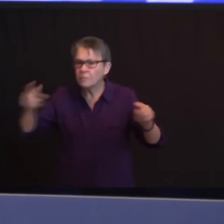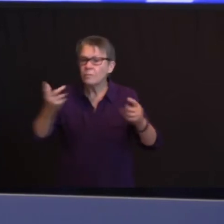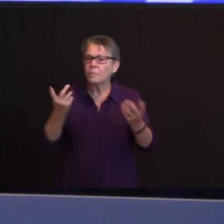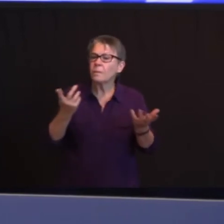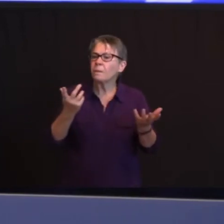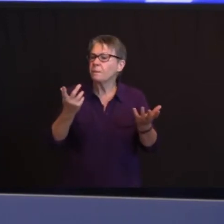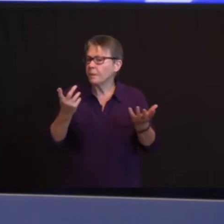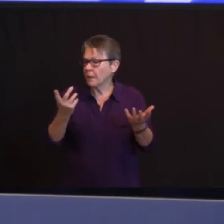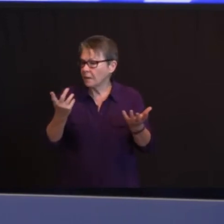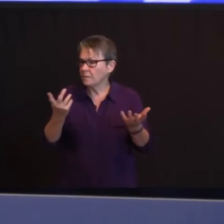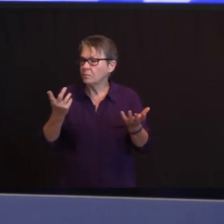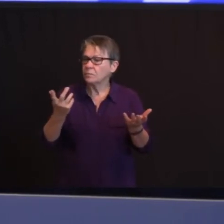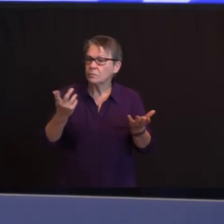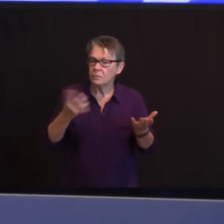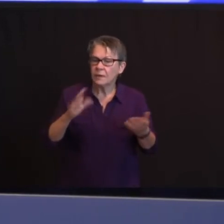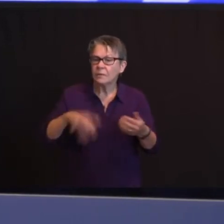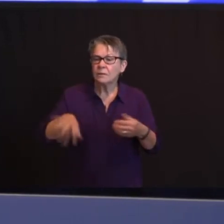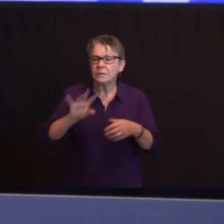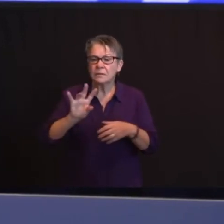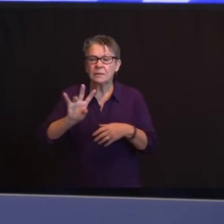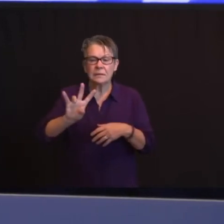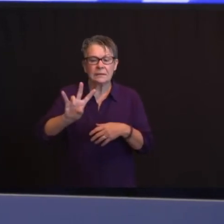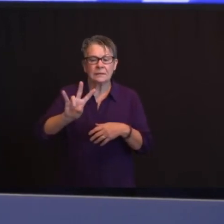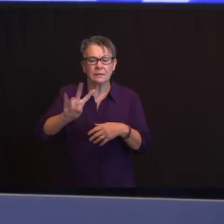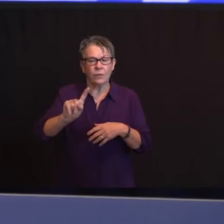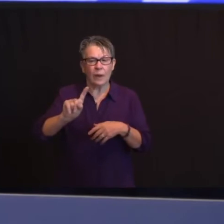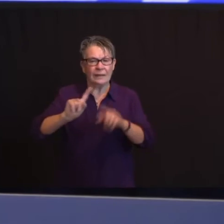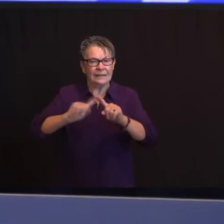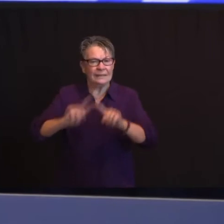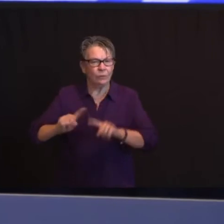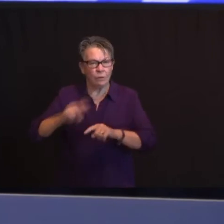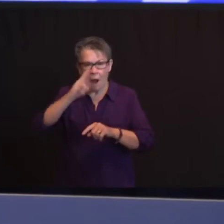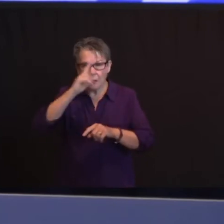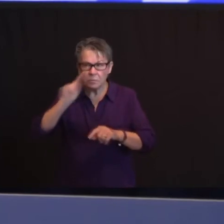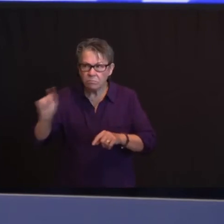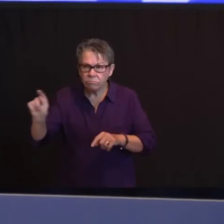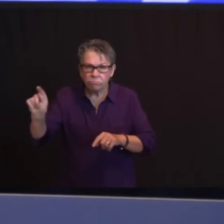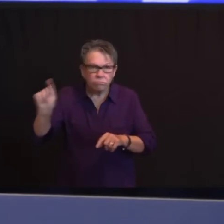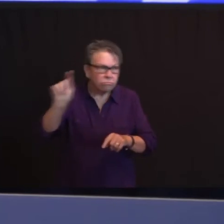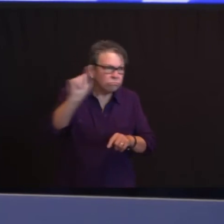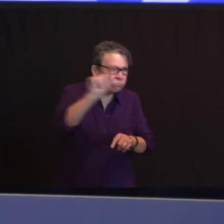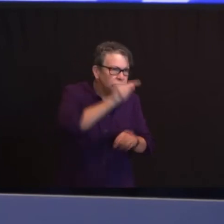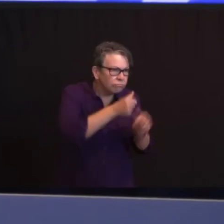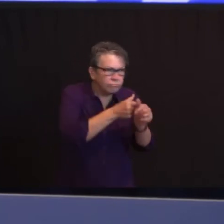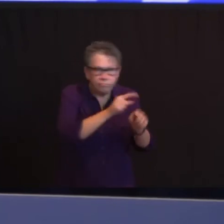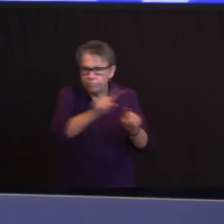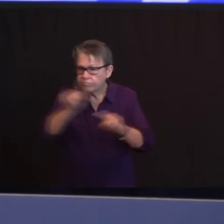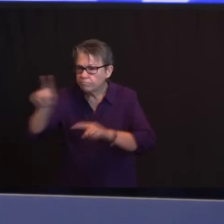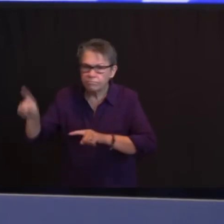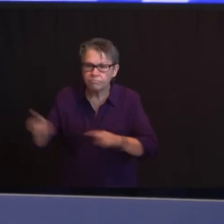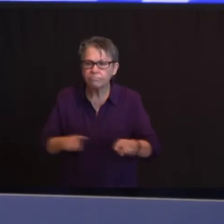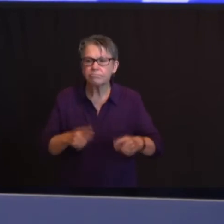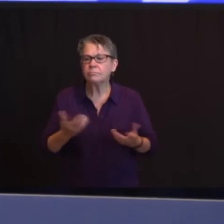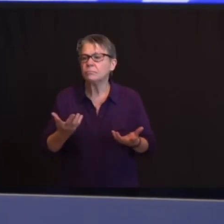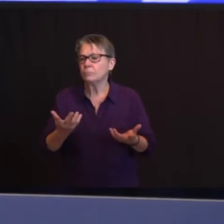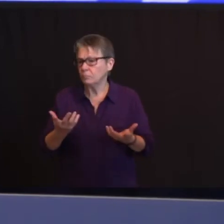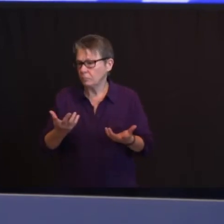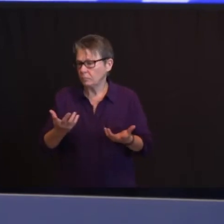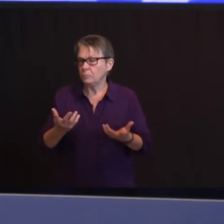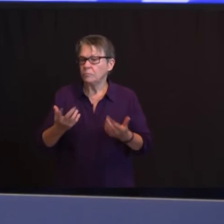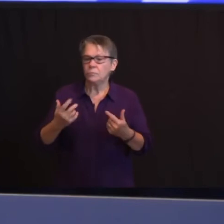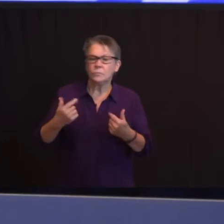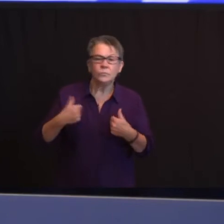hospitals. We have started comparing COVID positive patients in the hospital and